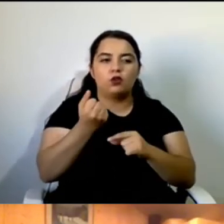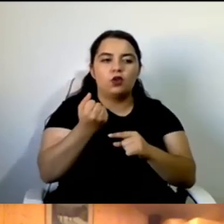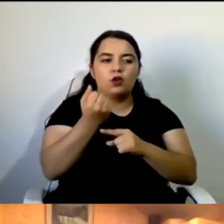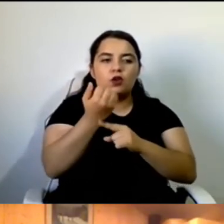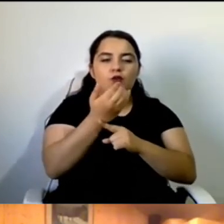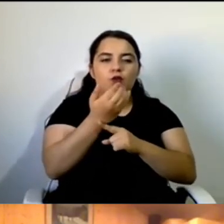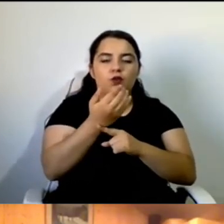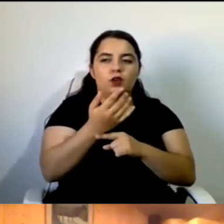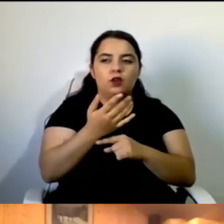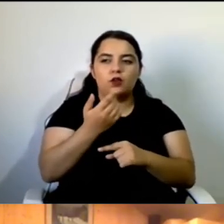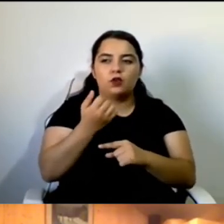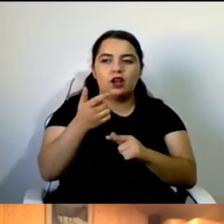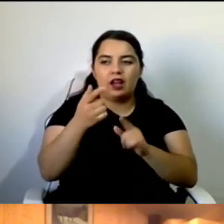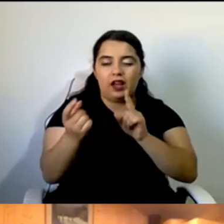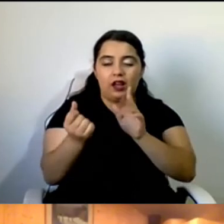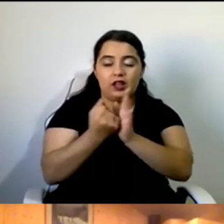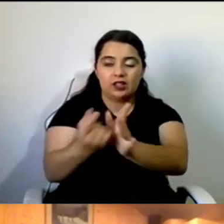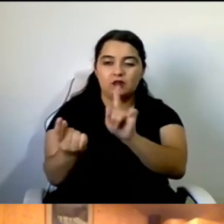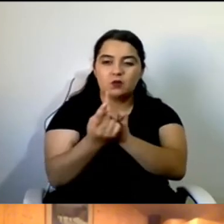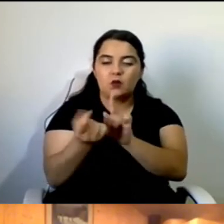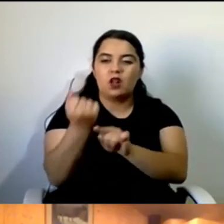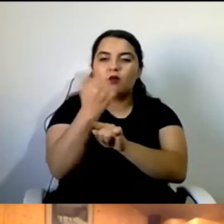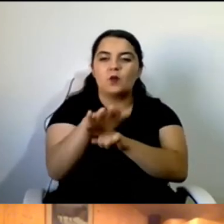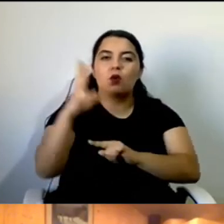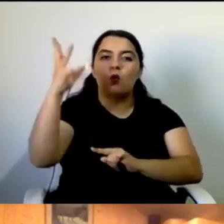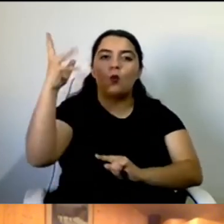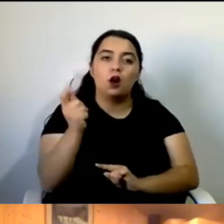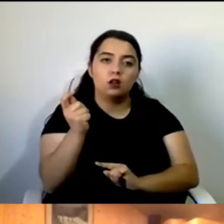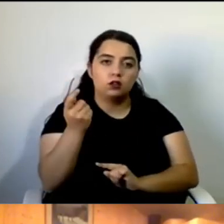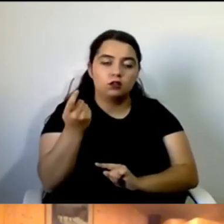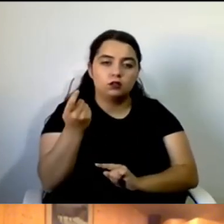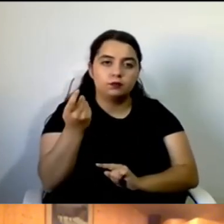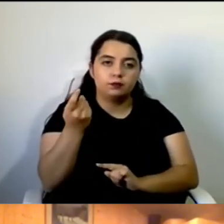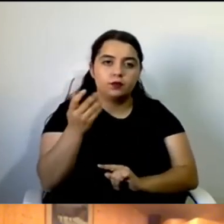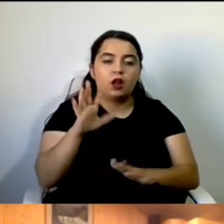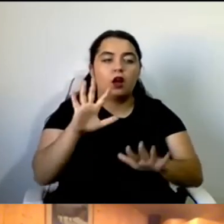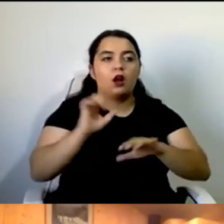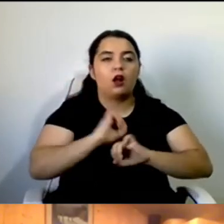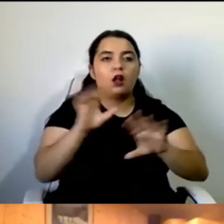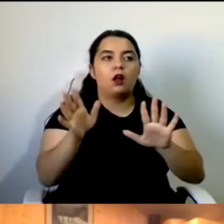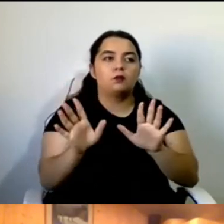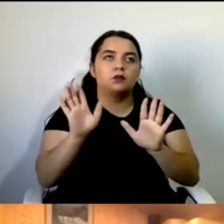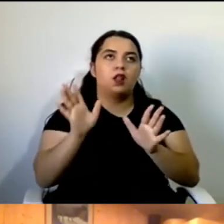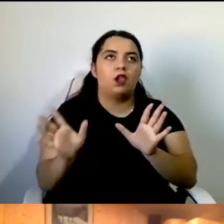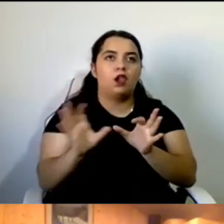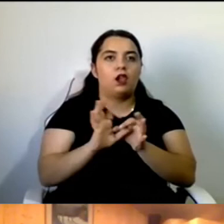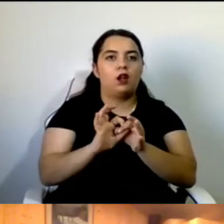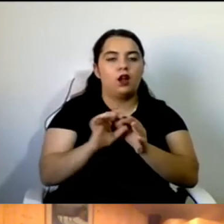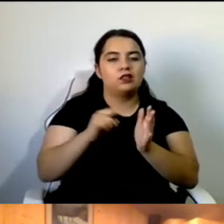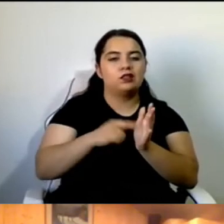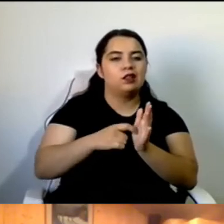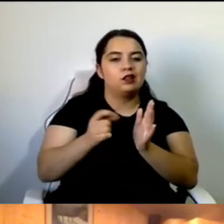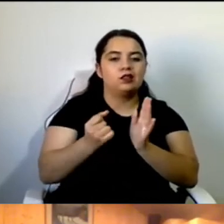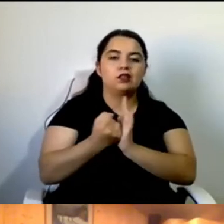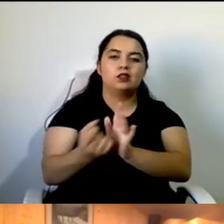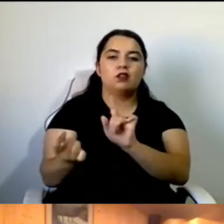have a connection to your need for personal assistance. You can't, for example, send an assistant out and get a driving